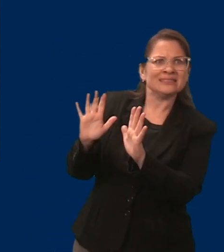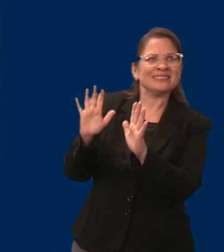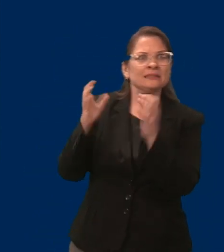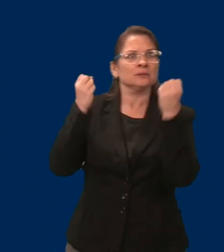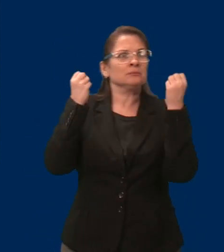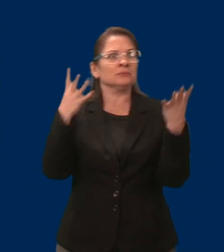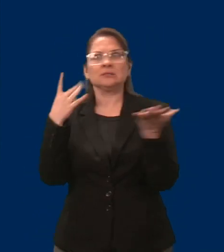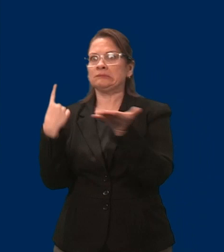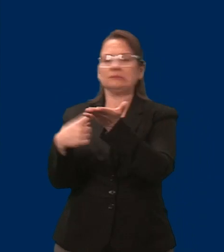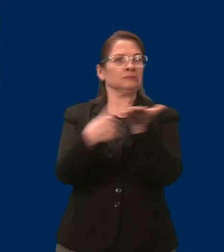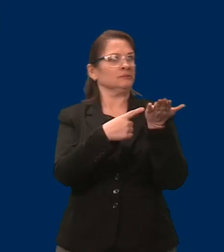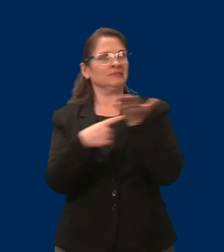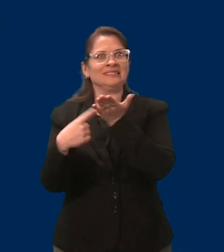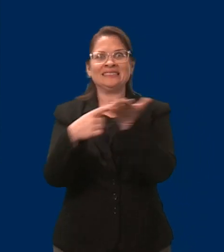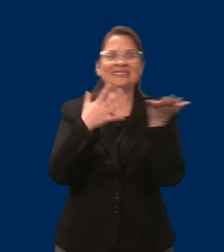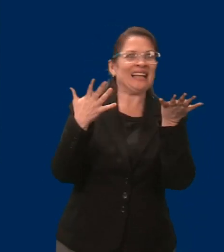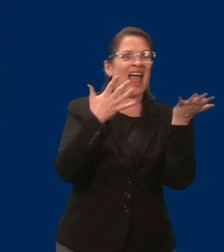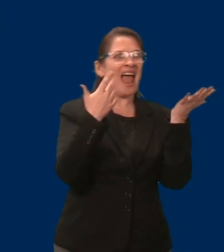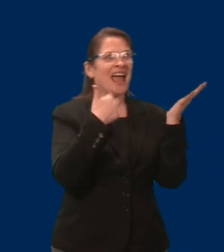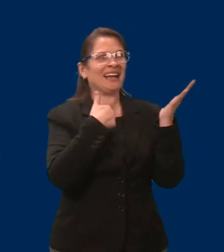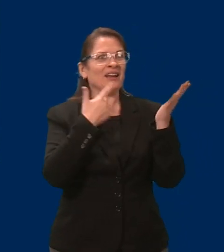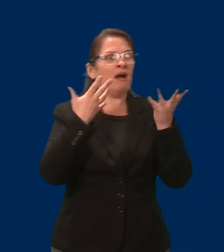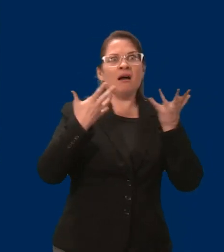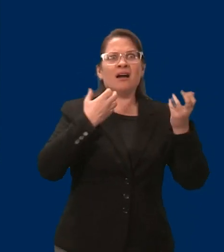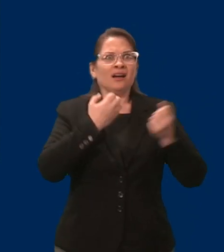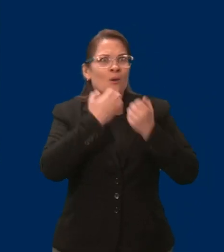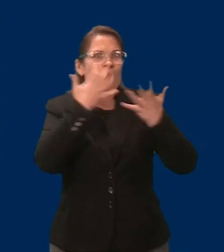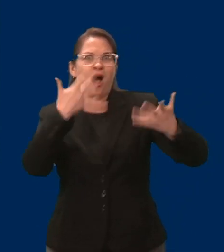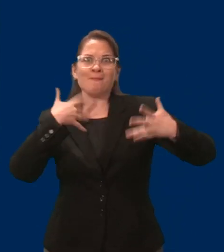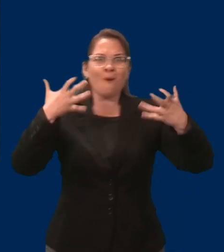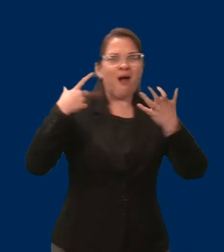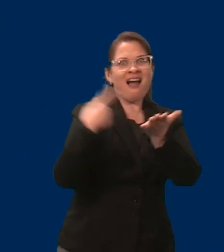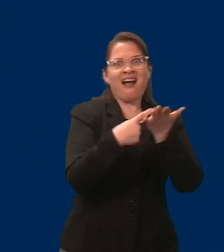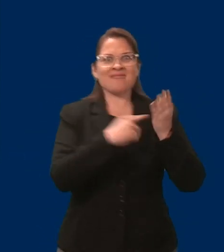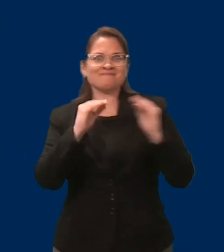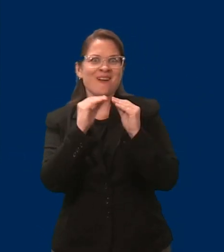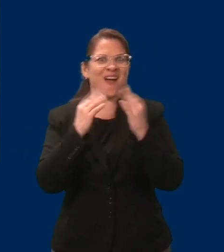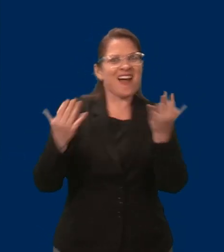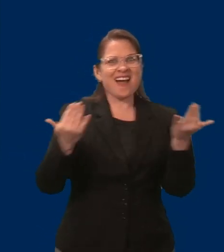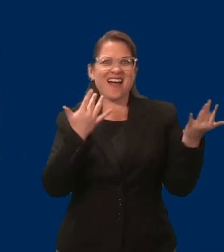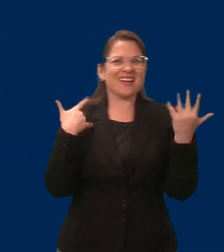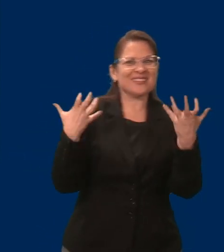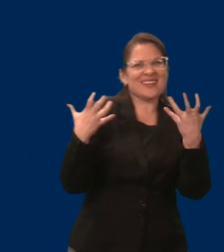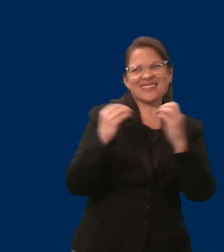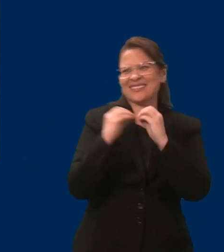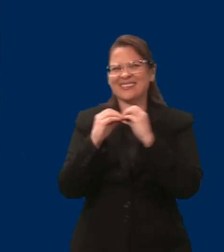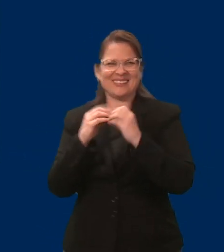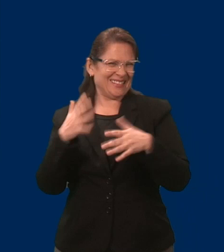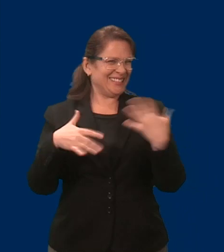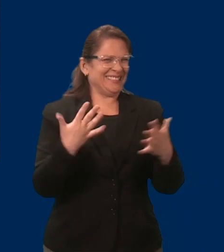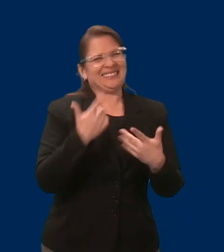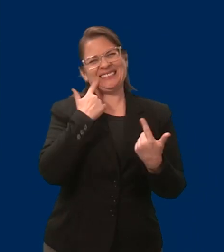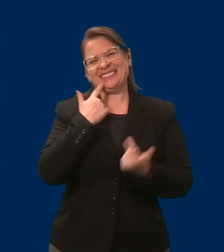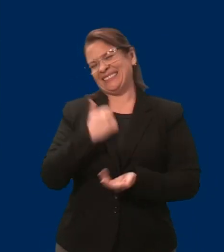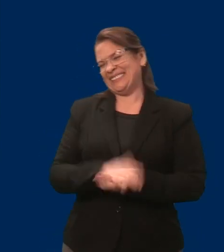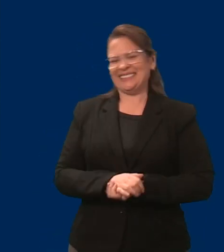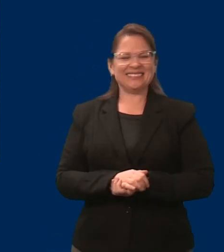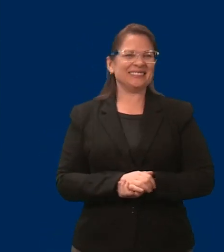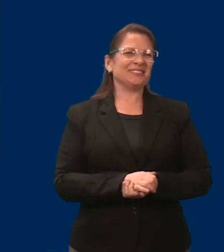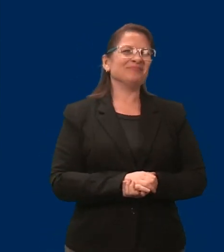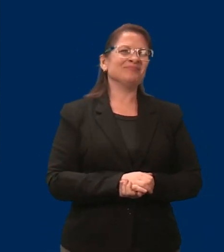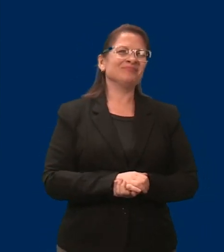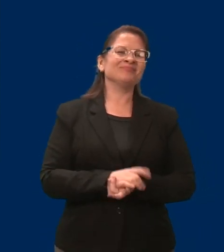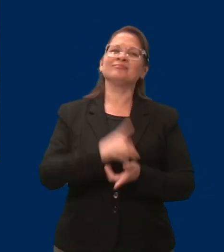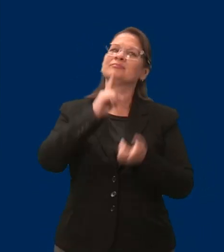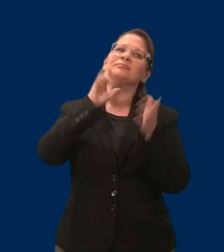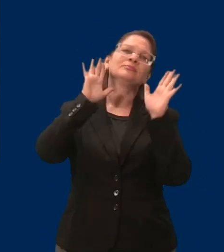And I'm just getting warm. I know. We're just getting warmed up, the four of us. But there's so many amazing things to talk about today. And